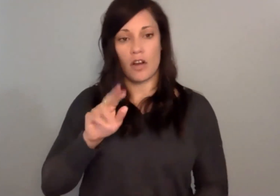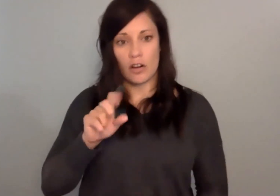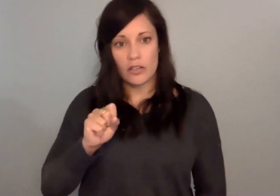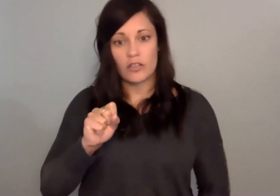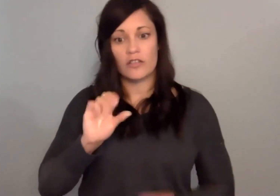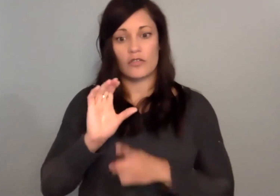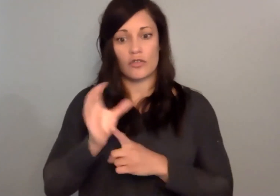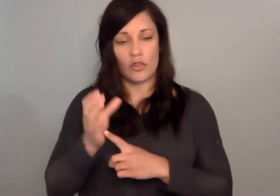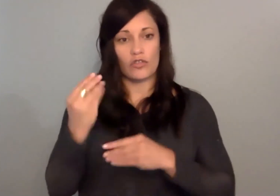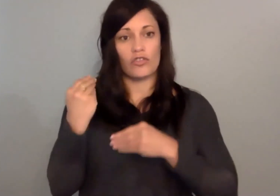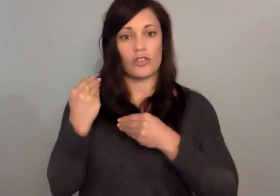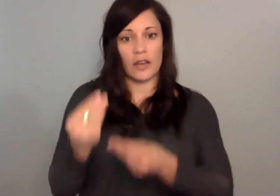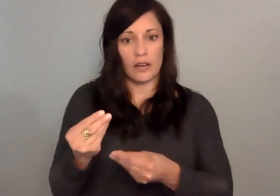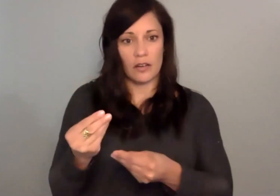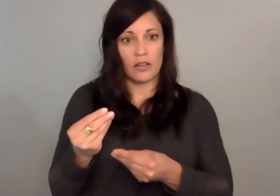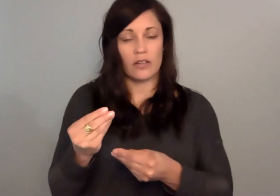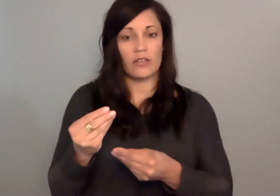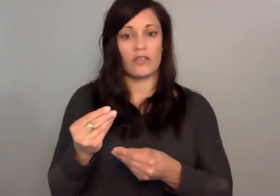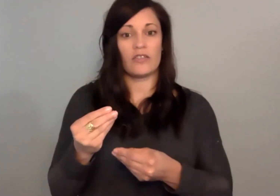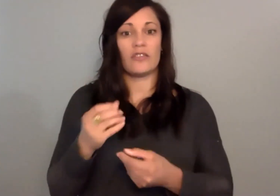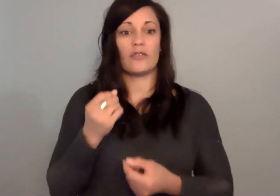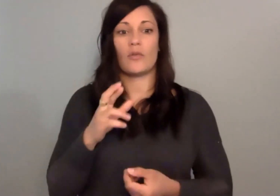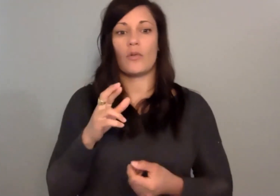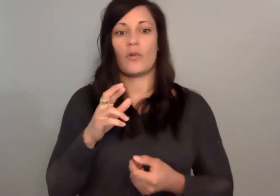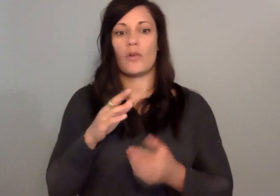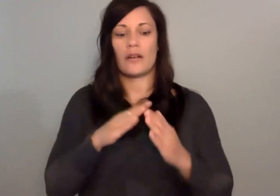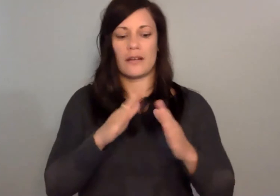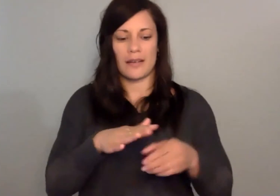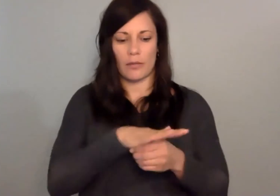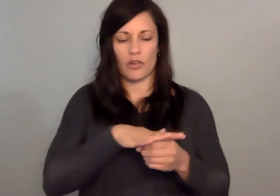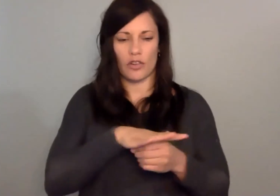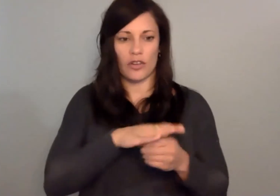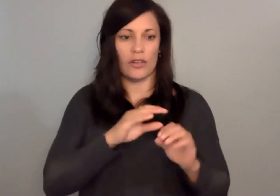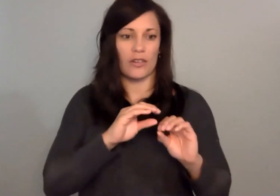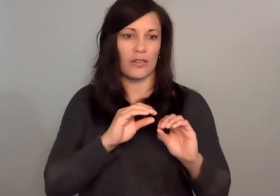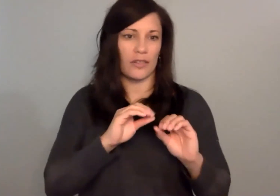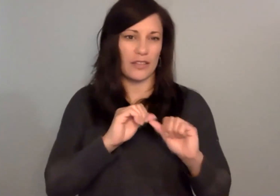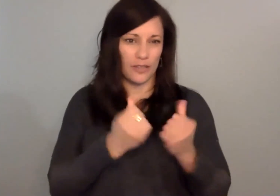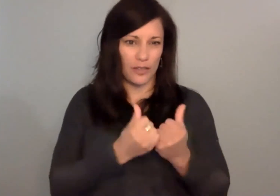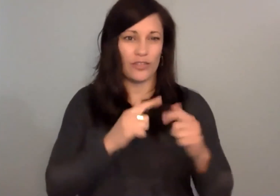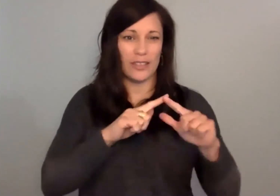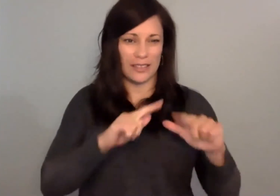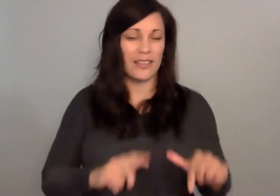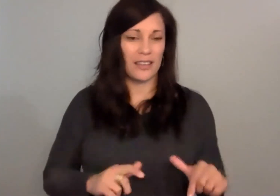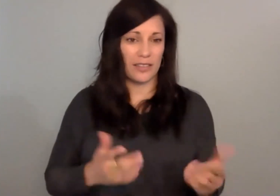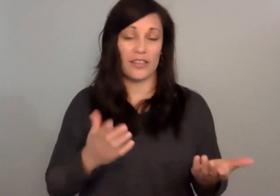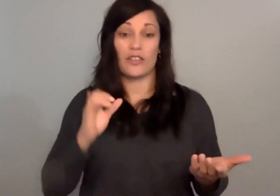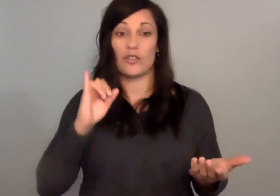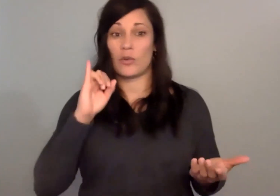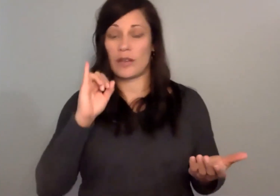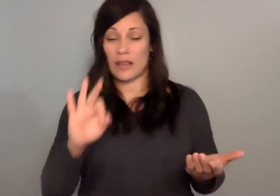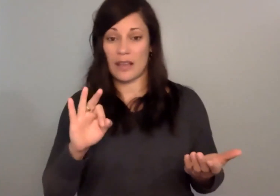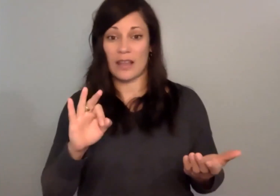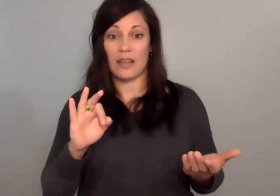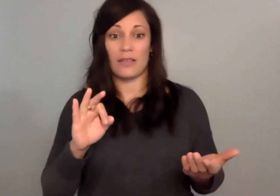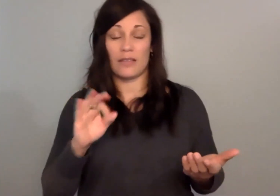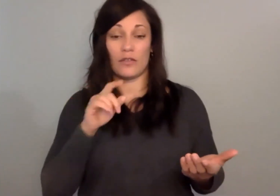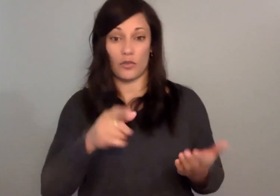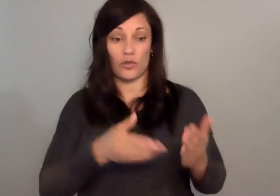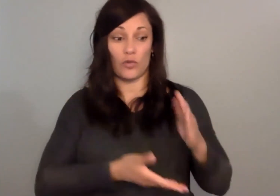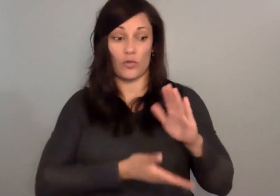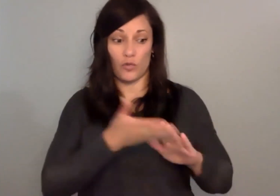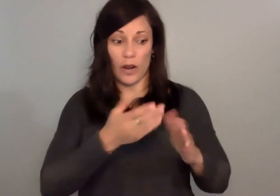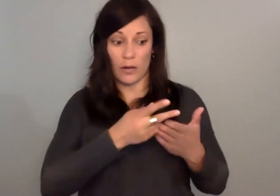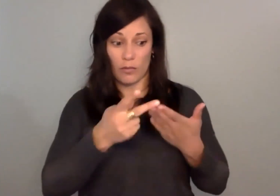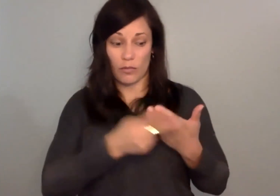heritage, neighborhood association, etc. So if you run a program that is